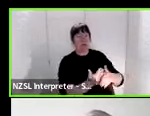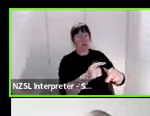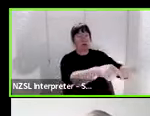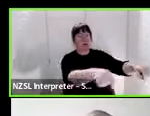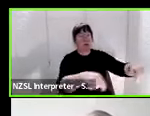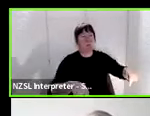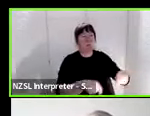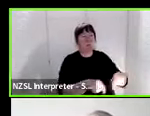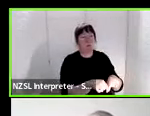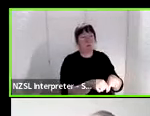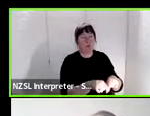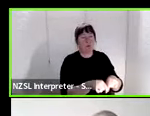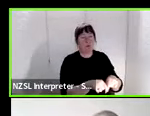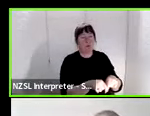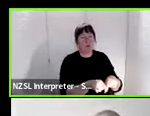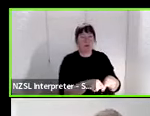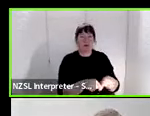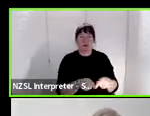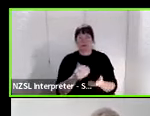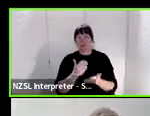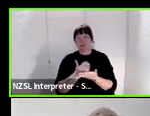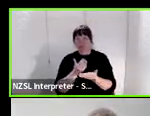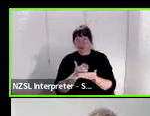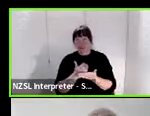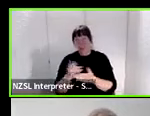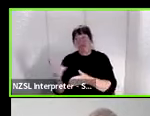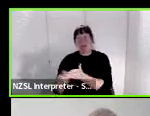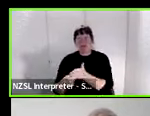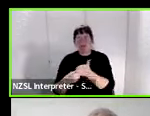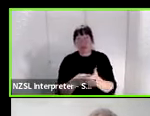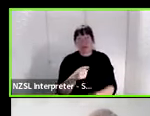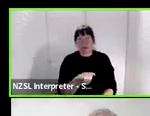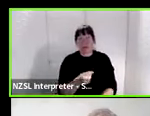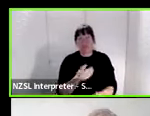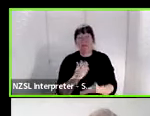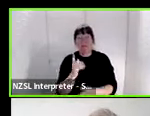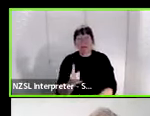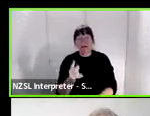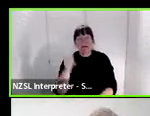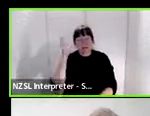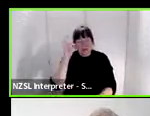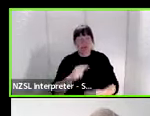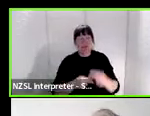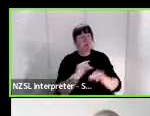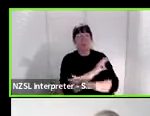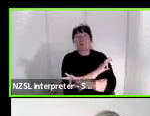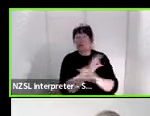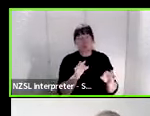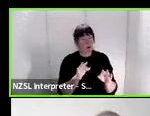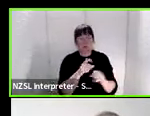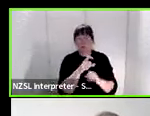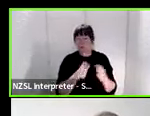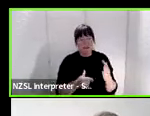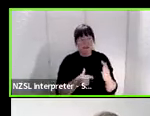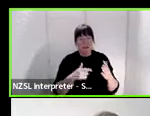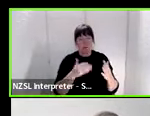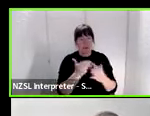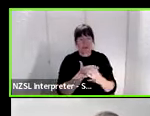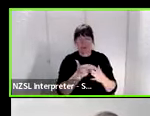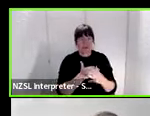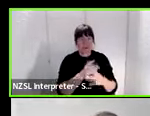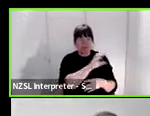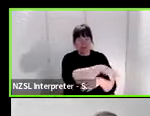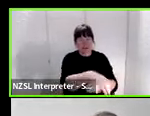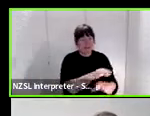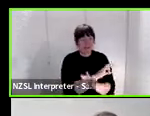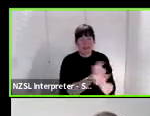built that pool with no disabled changing facilities. So this is why children like India and adults and